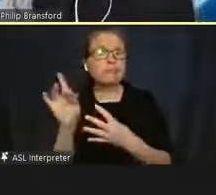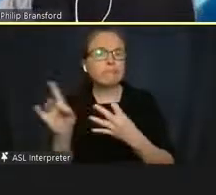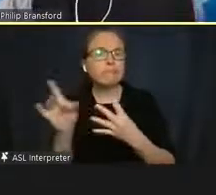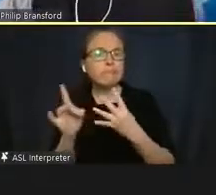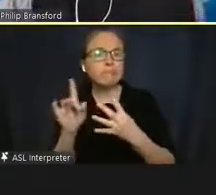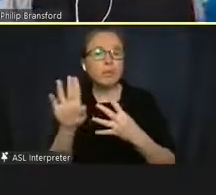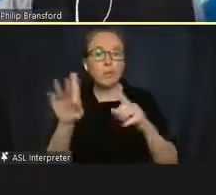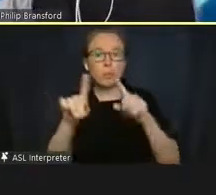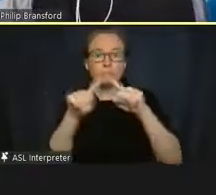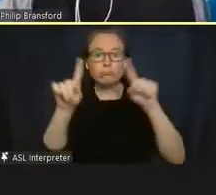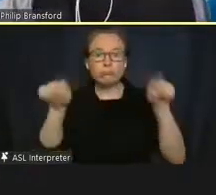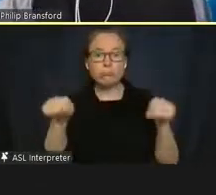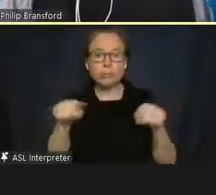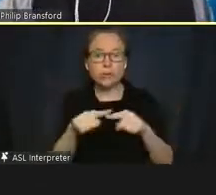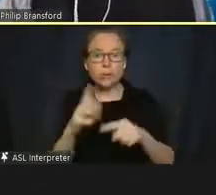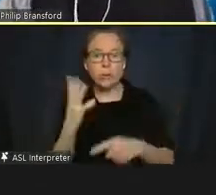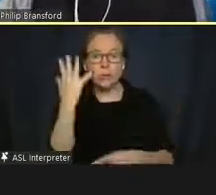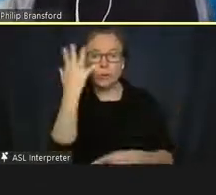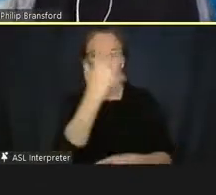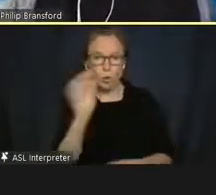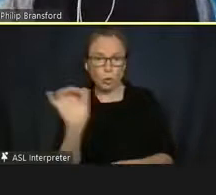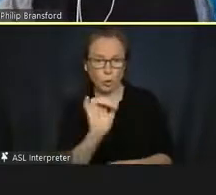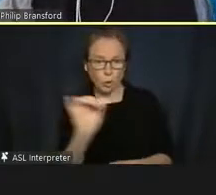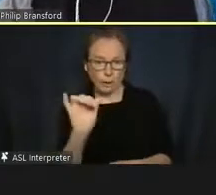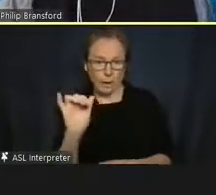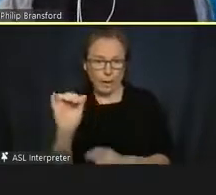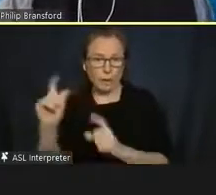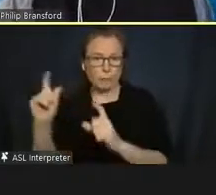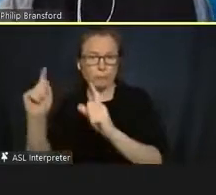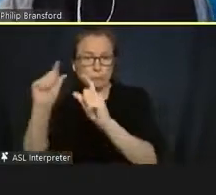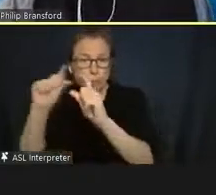And when we go into the